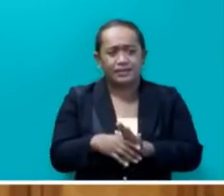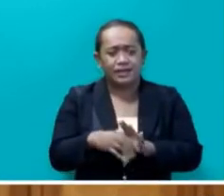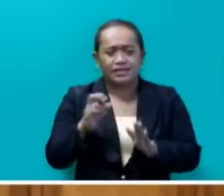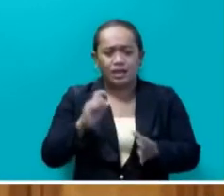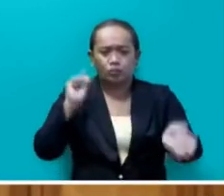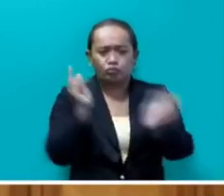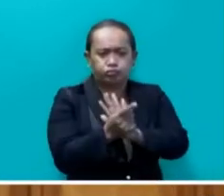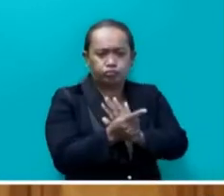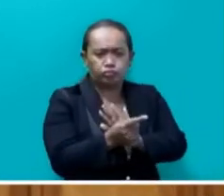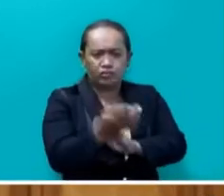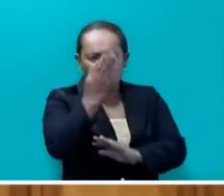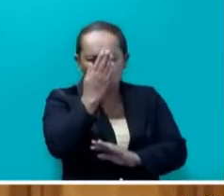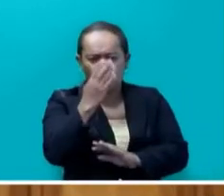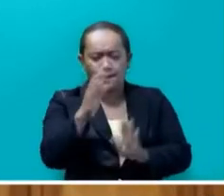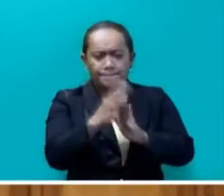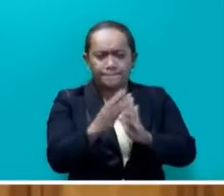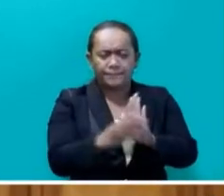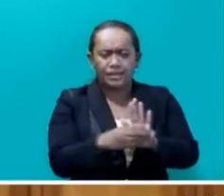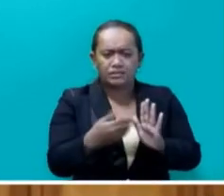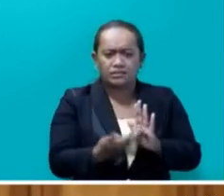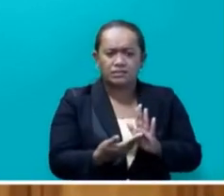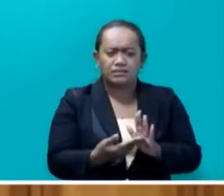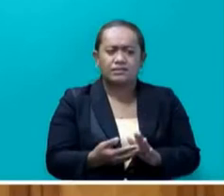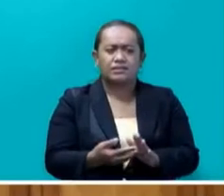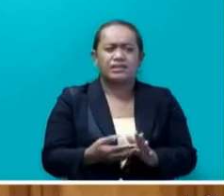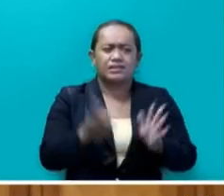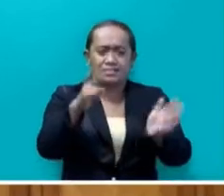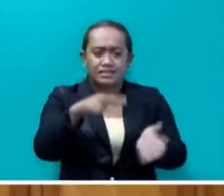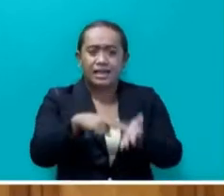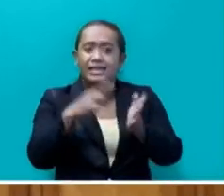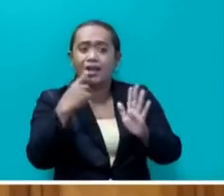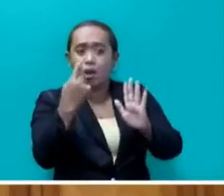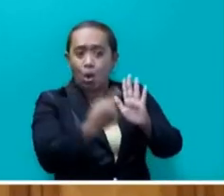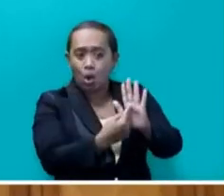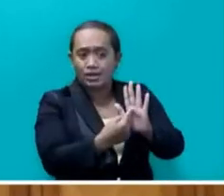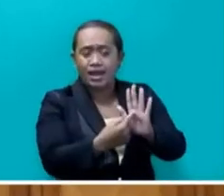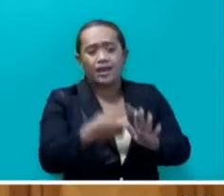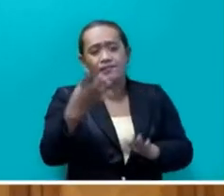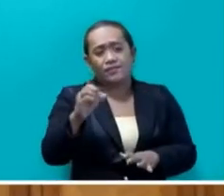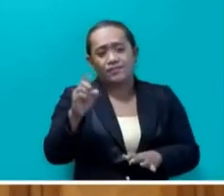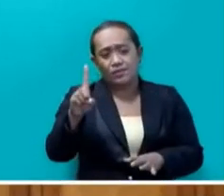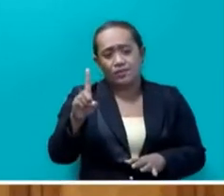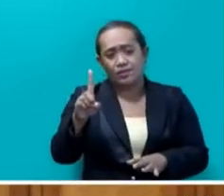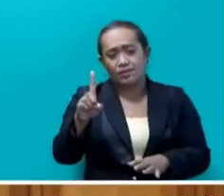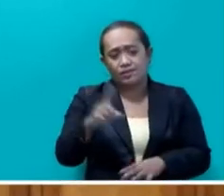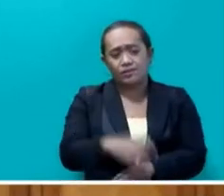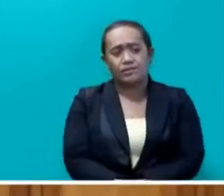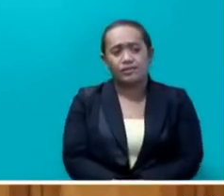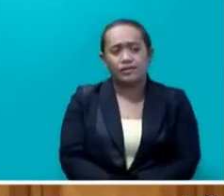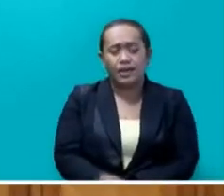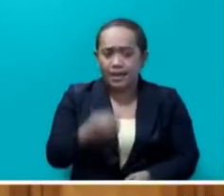through under Standing Order 51. I was a member, I was part of the Economic Affairs